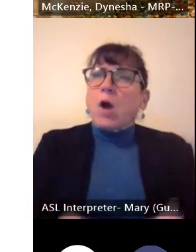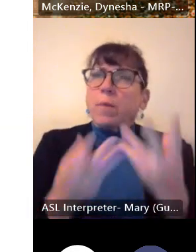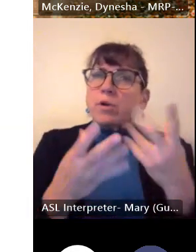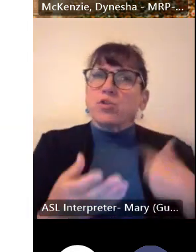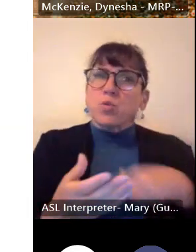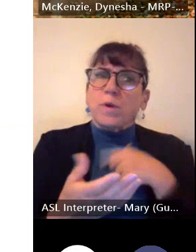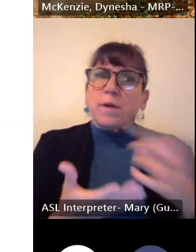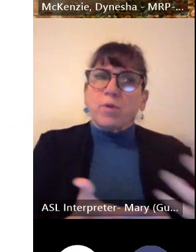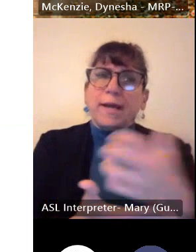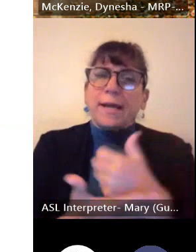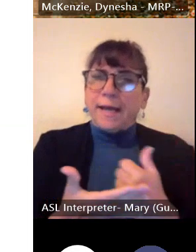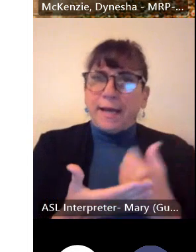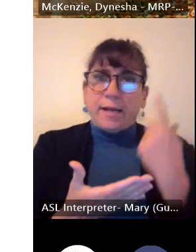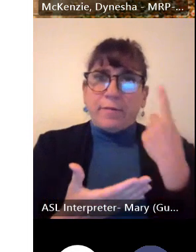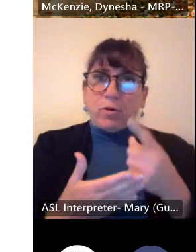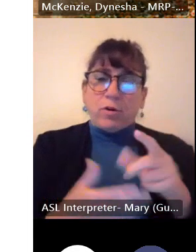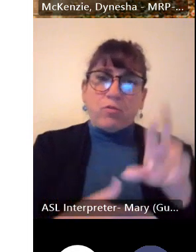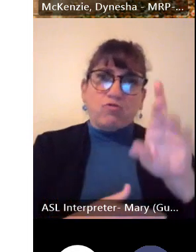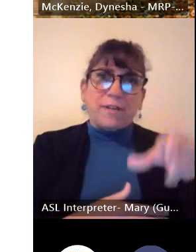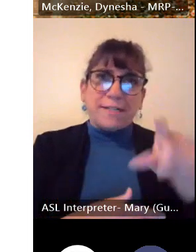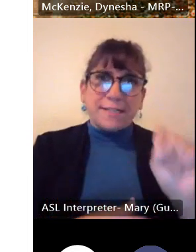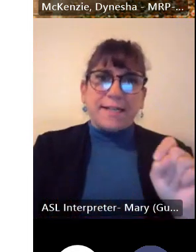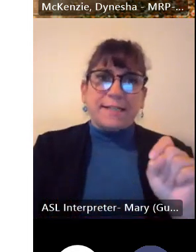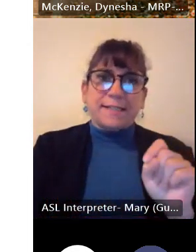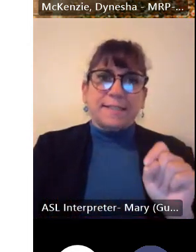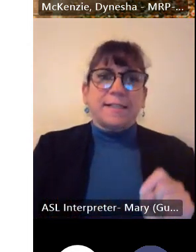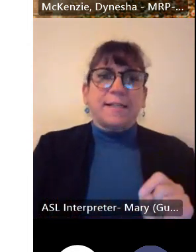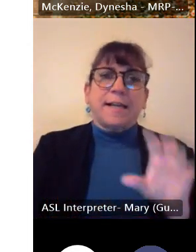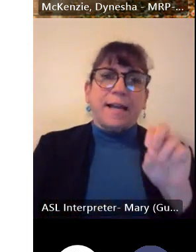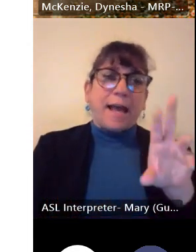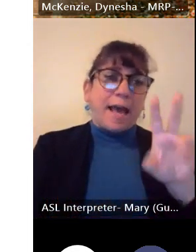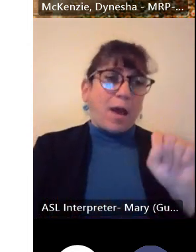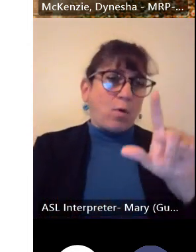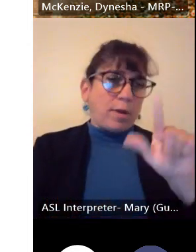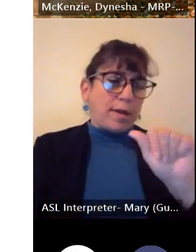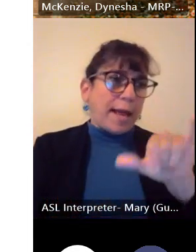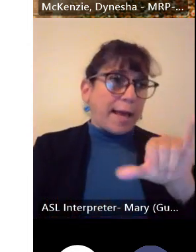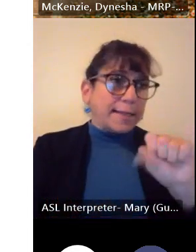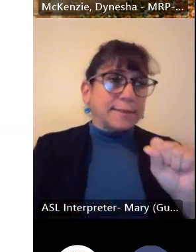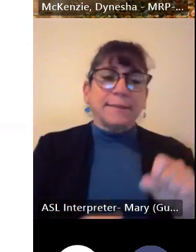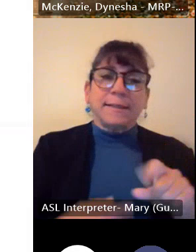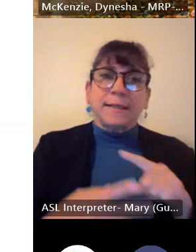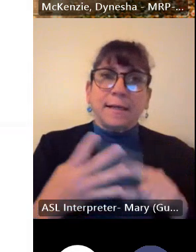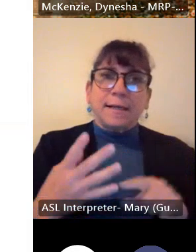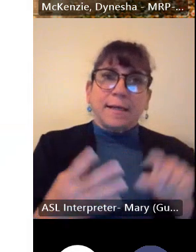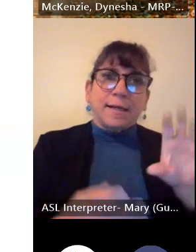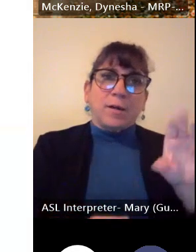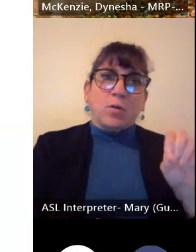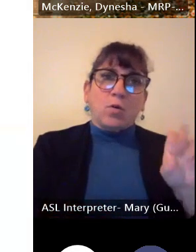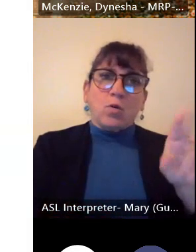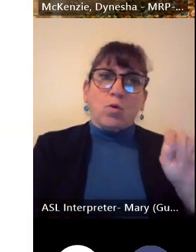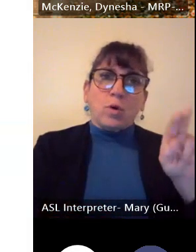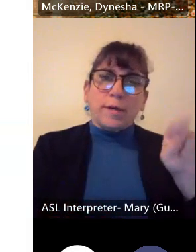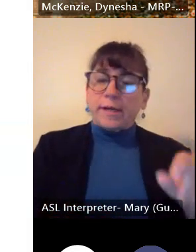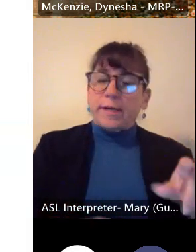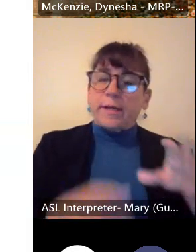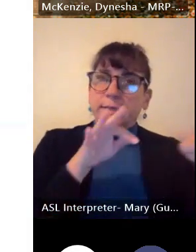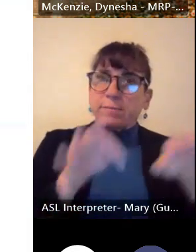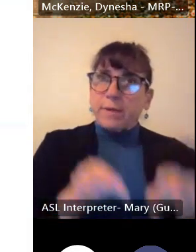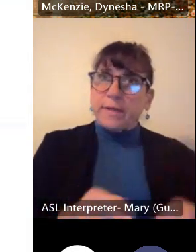terms of receipts? How much do we think outlays are going to be? And that's where even what Courtney said, that sometimes while the budget